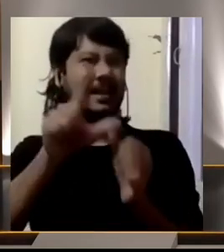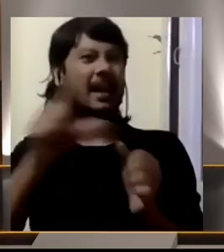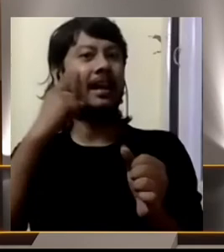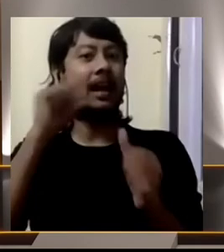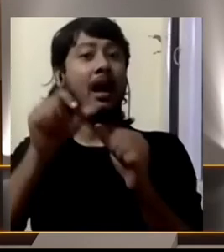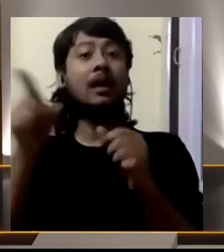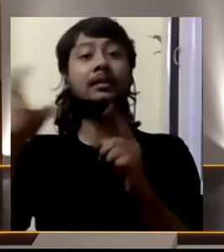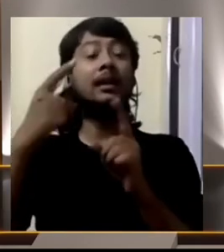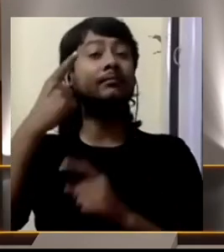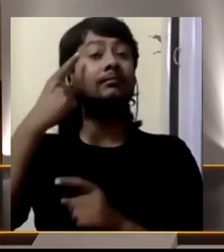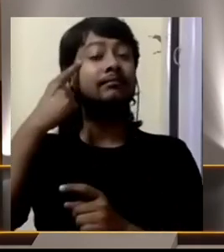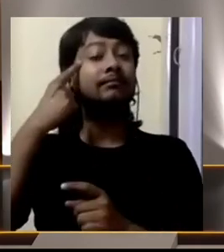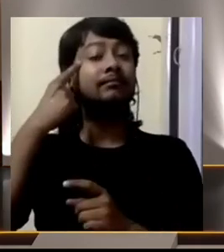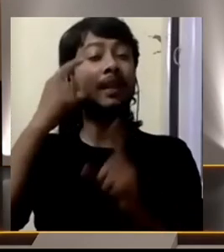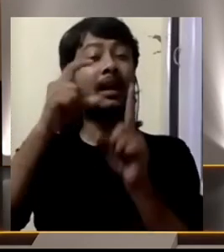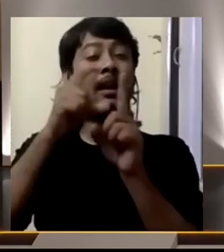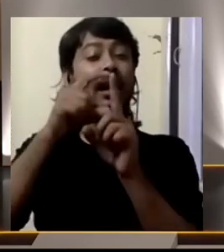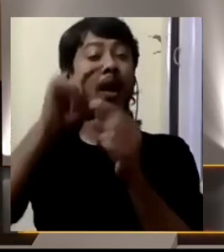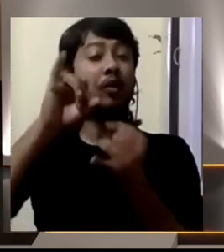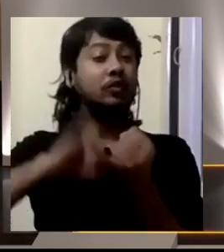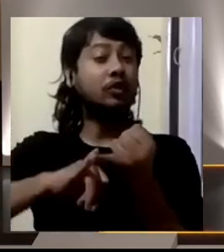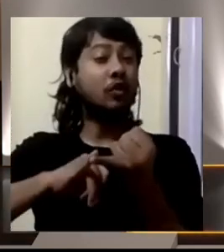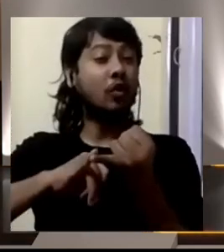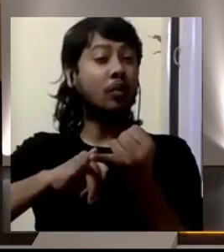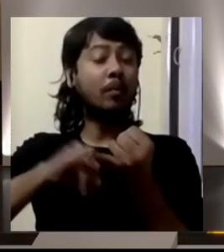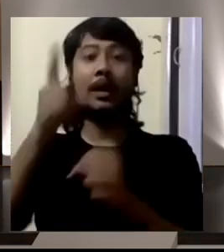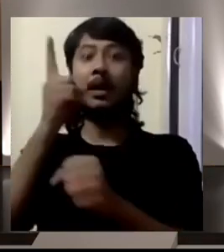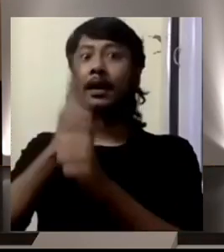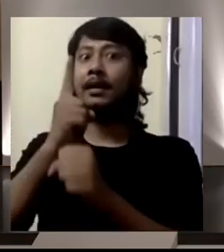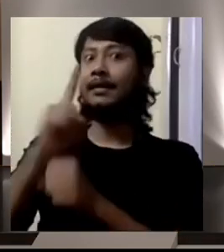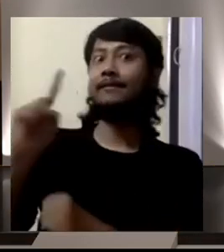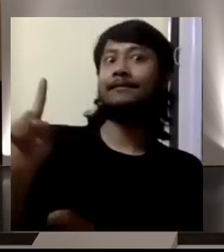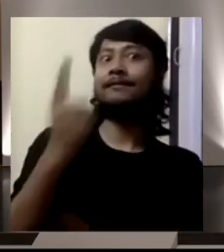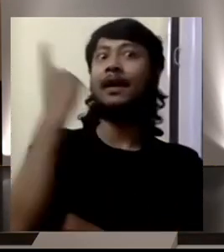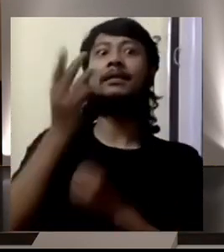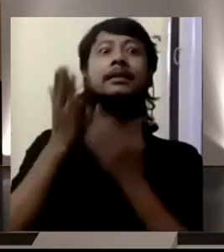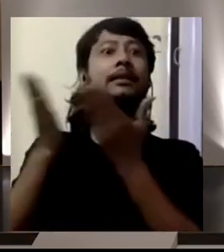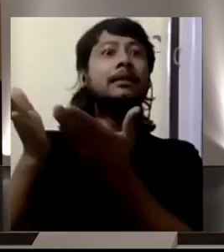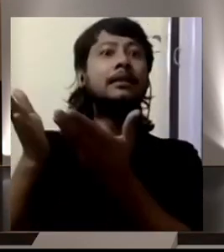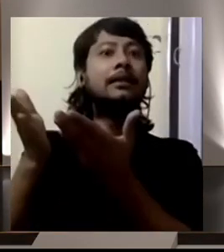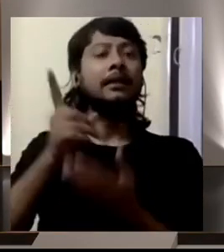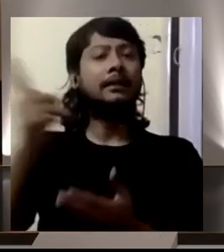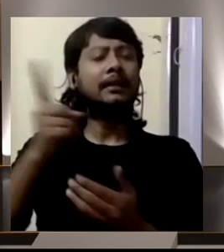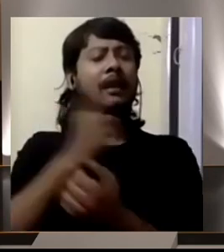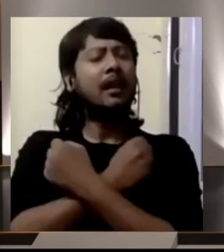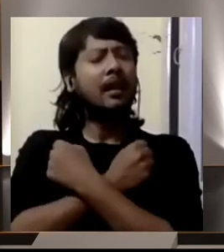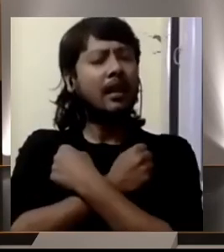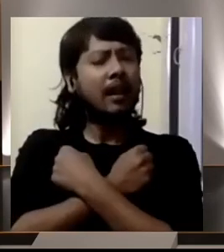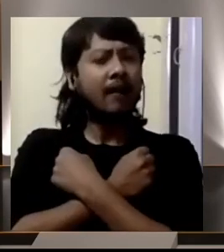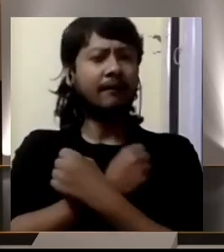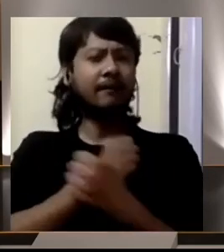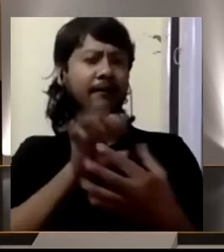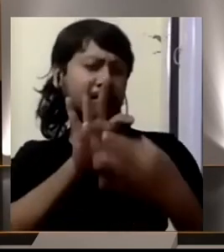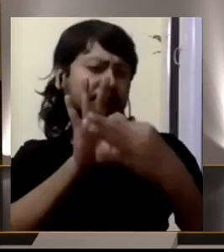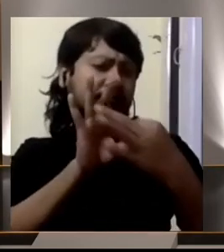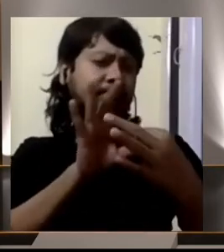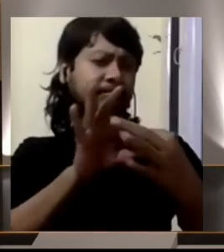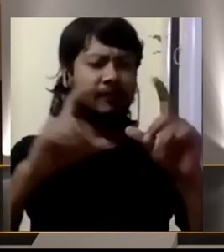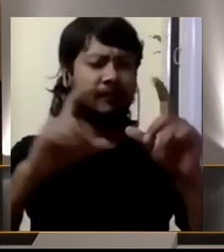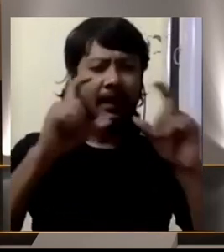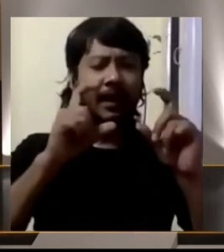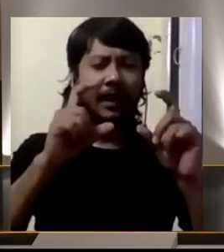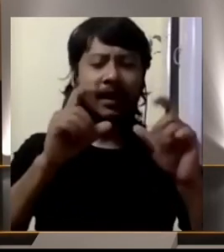and slowness she shared with the preschool teachers she taught. I thought about a dancer named Alice